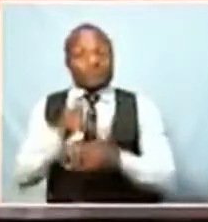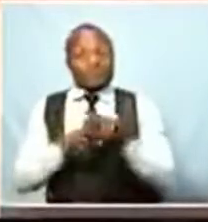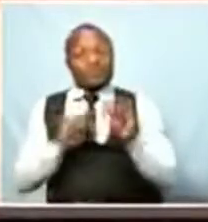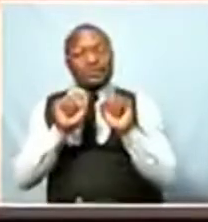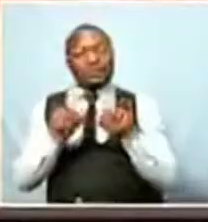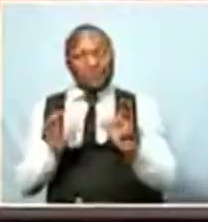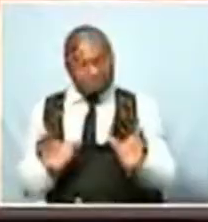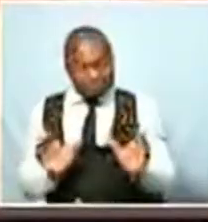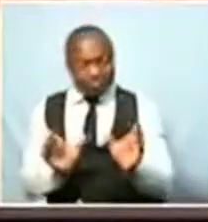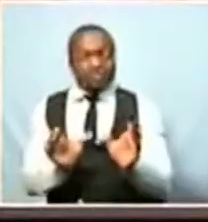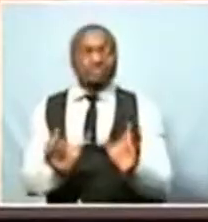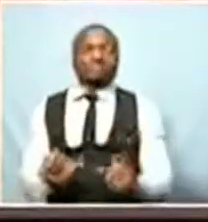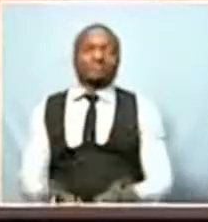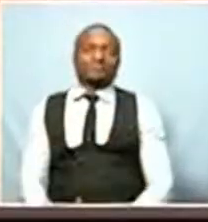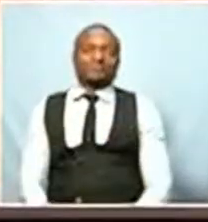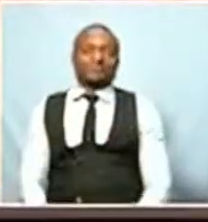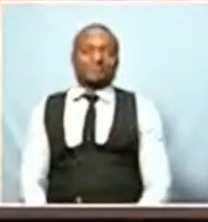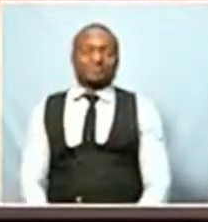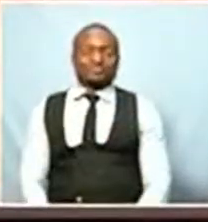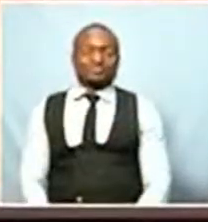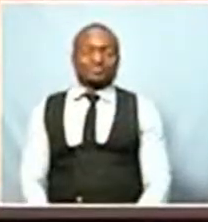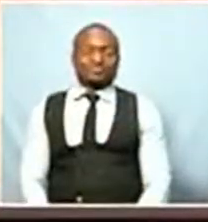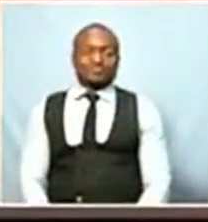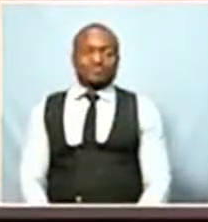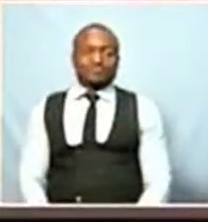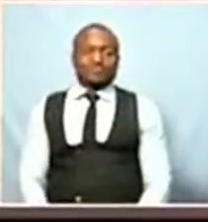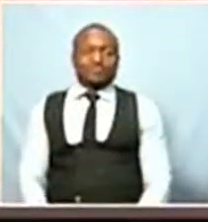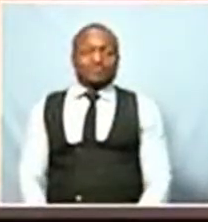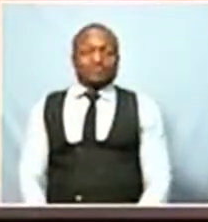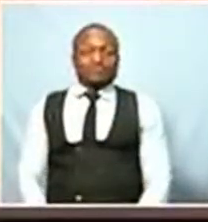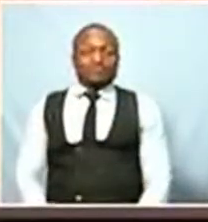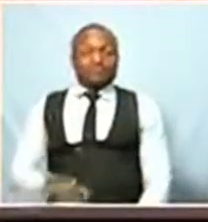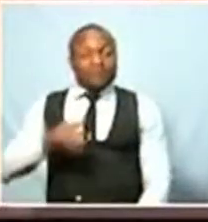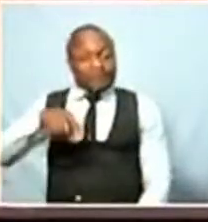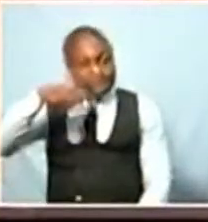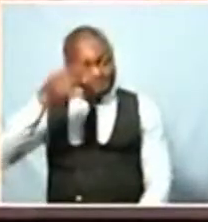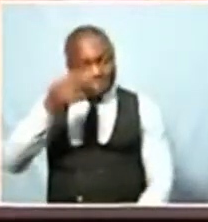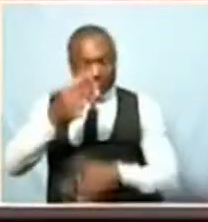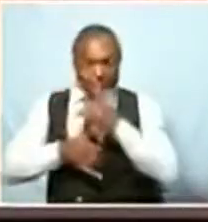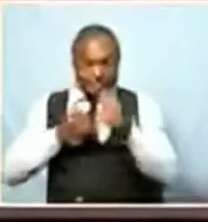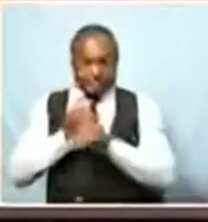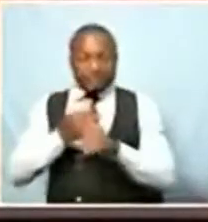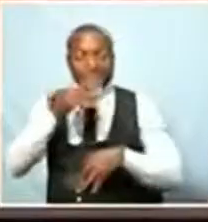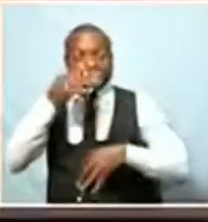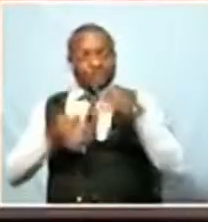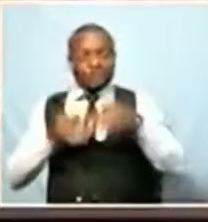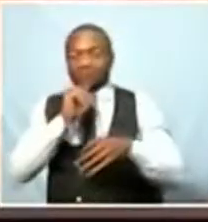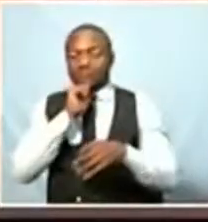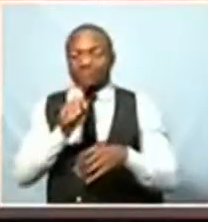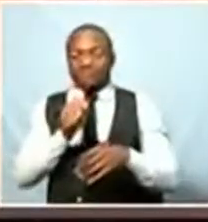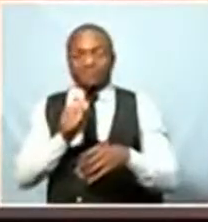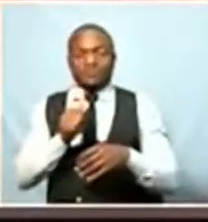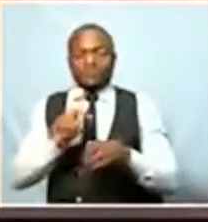push to the following year if that is not navigable.